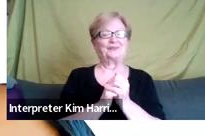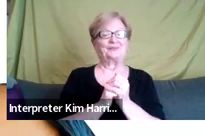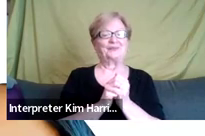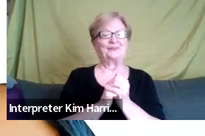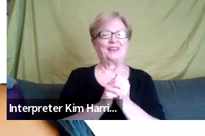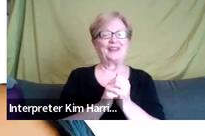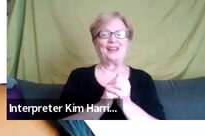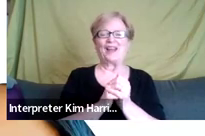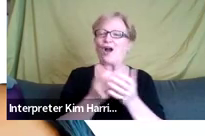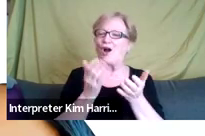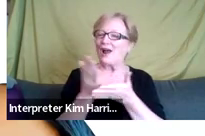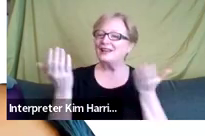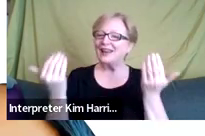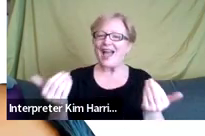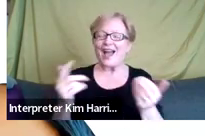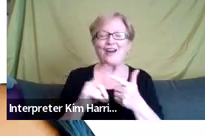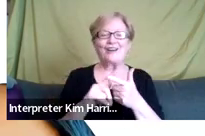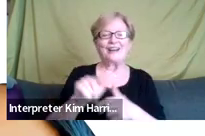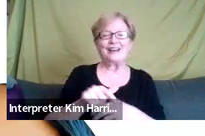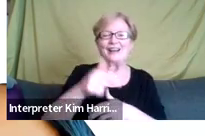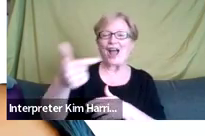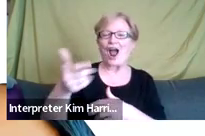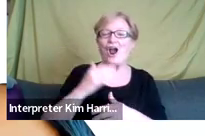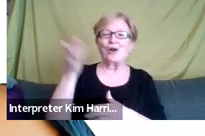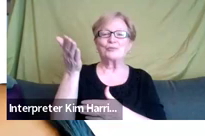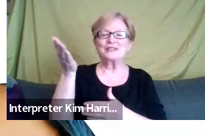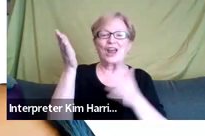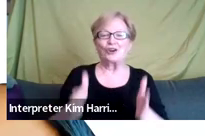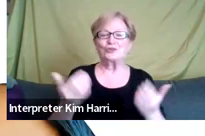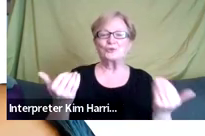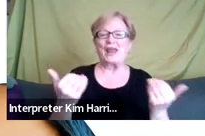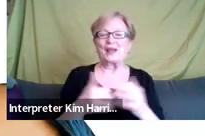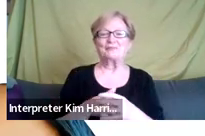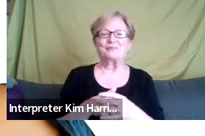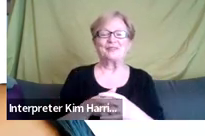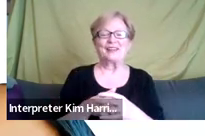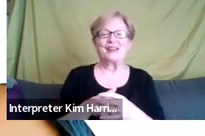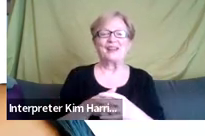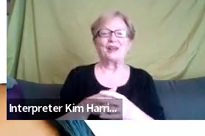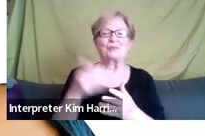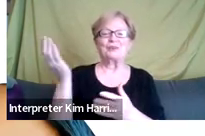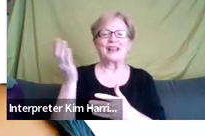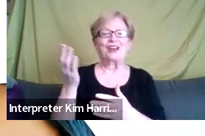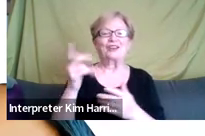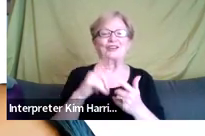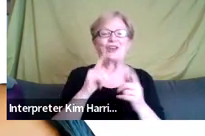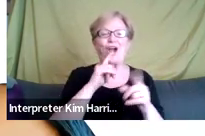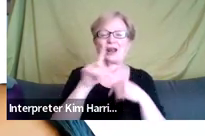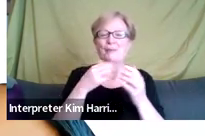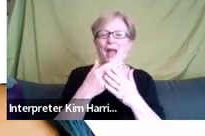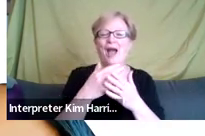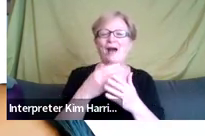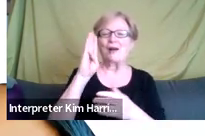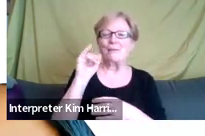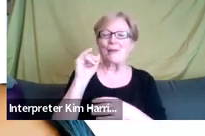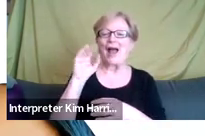All right. So now I'm going to pass it on to our presenters today that will be presenting and talking about BIPOC women in leadership